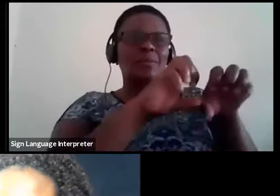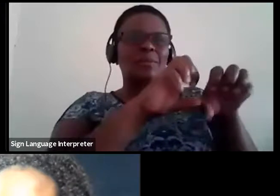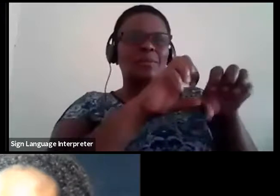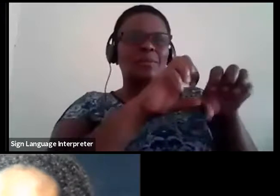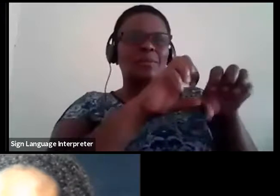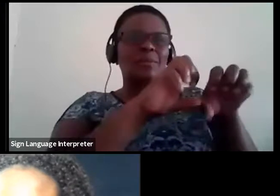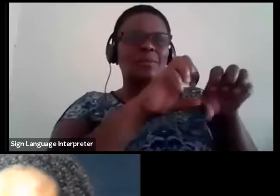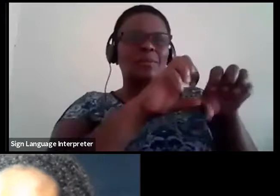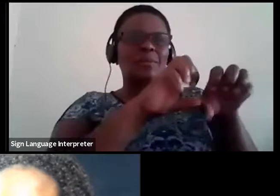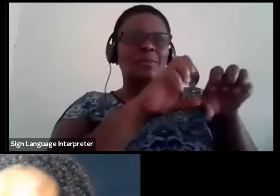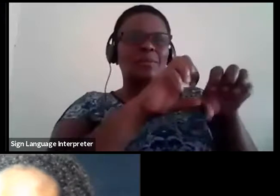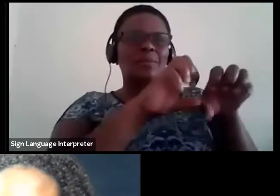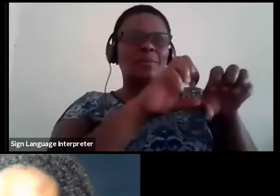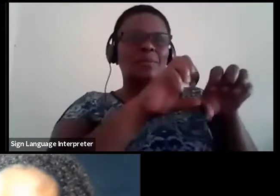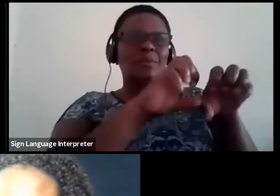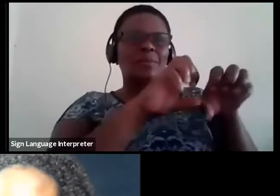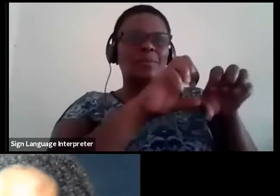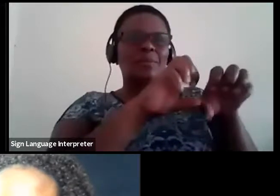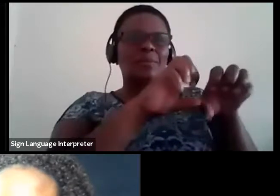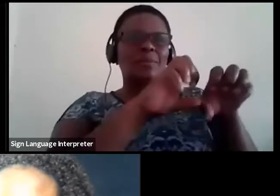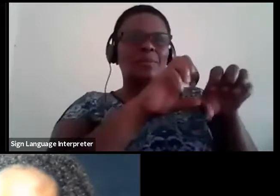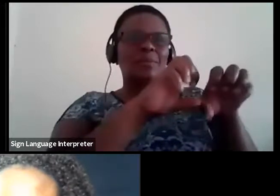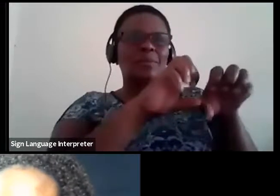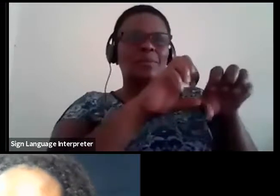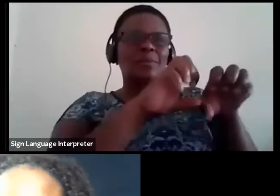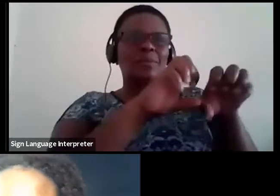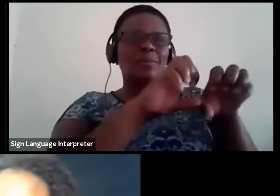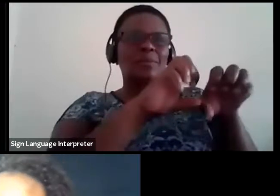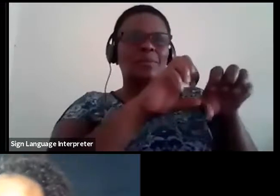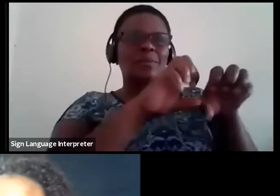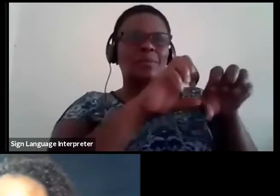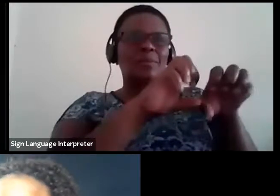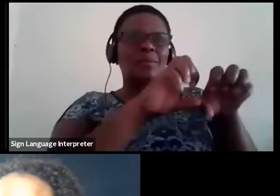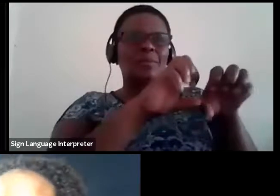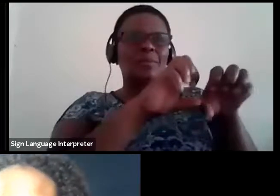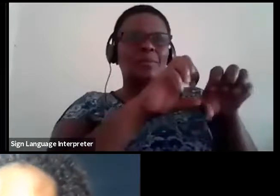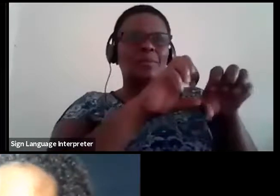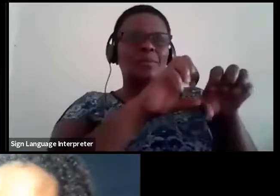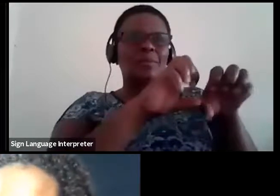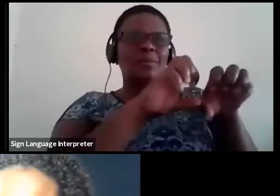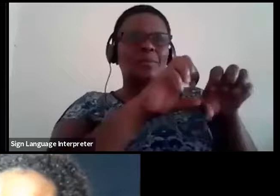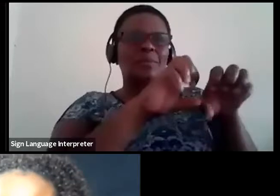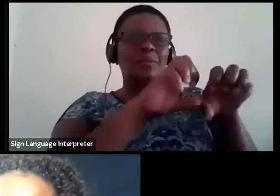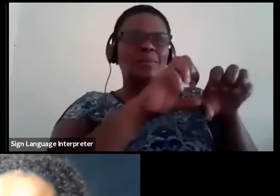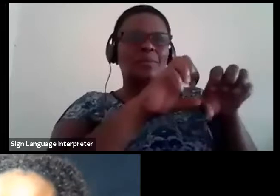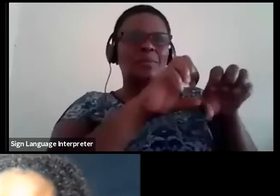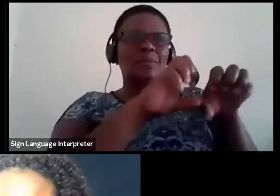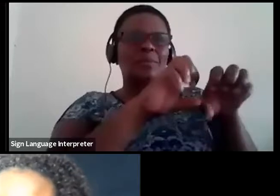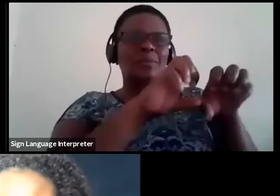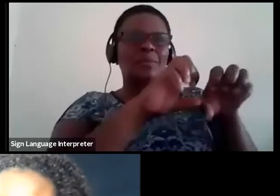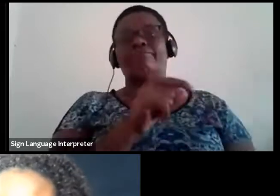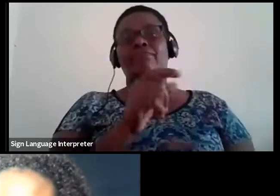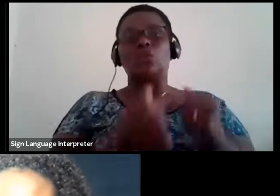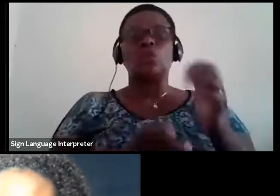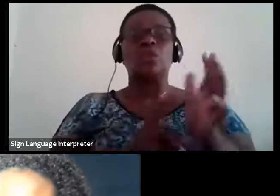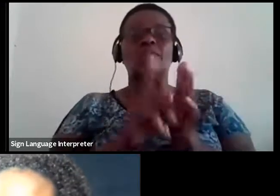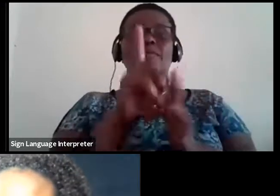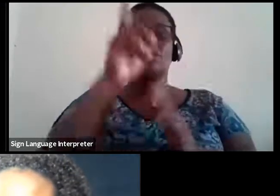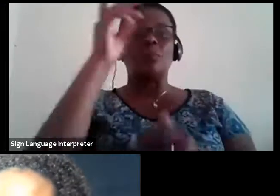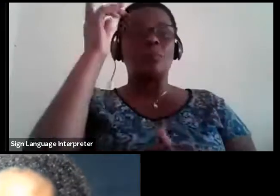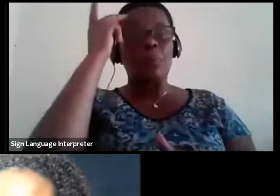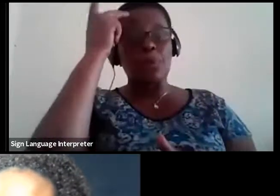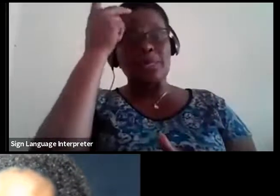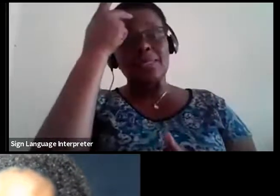otherwise being difficult to access in such a political, legal, and social environment. Yes. Obviously, there's also like